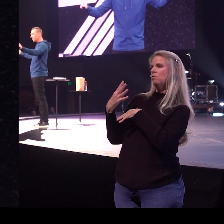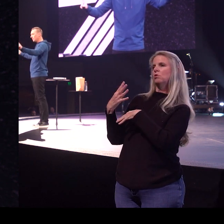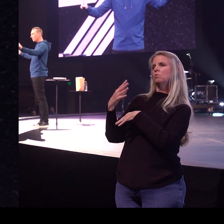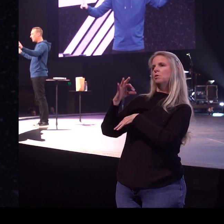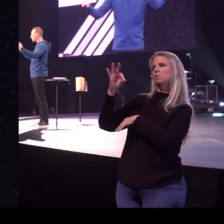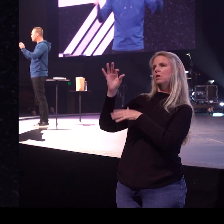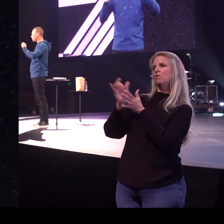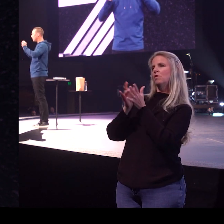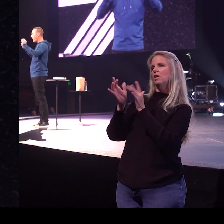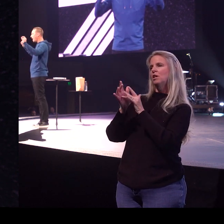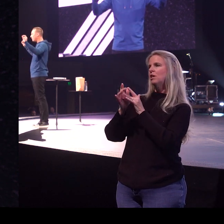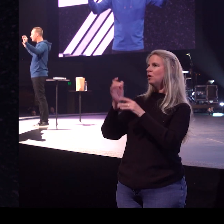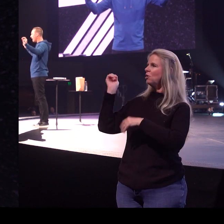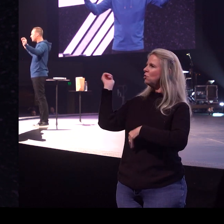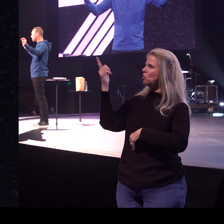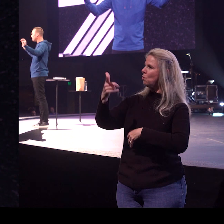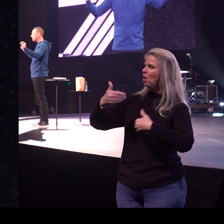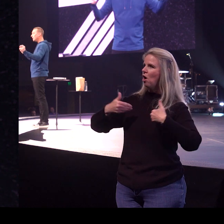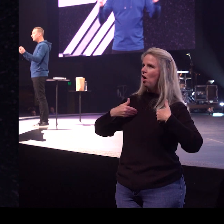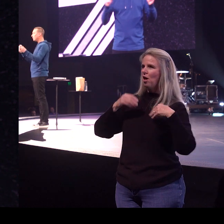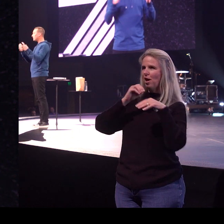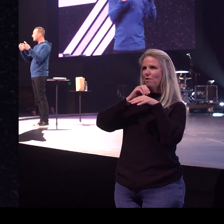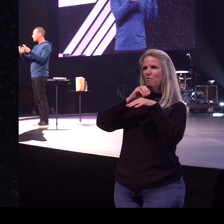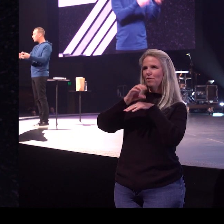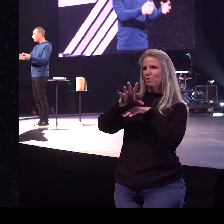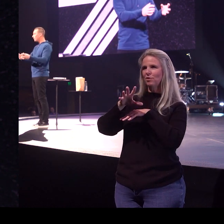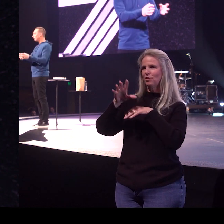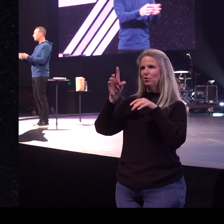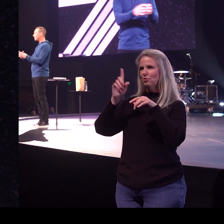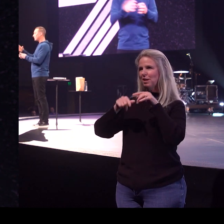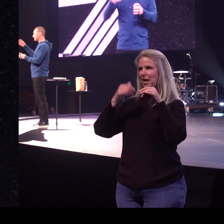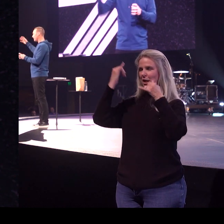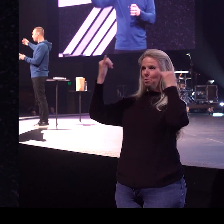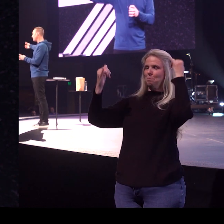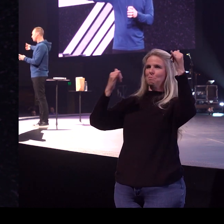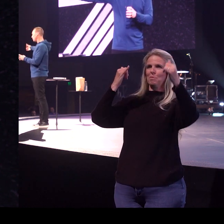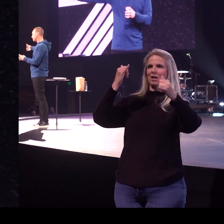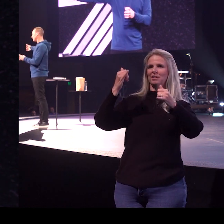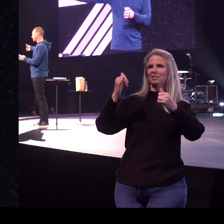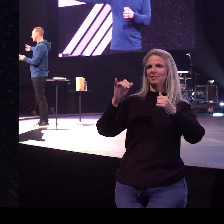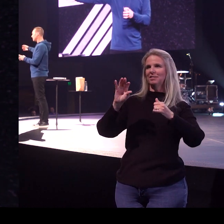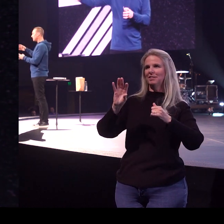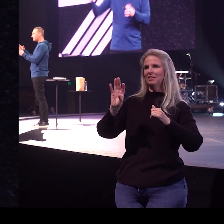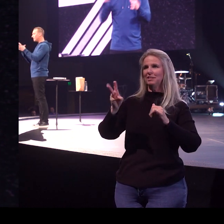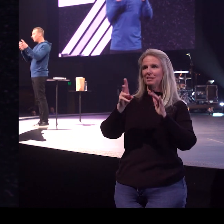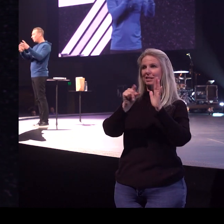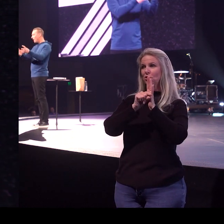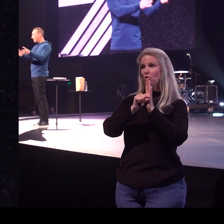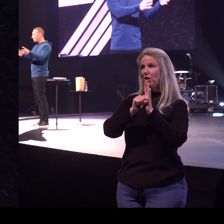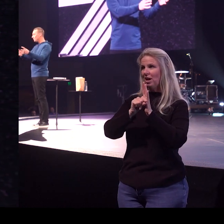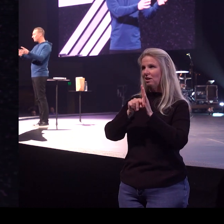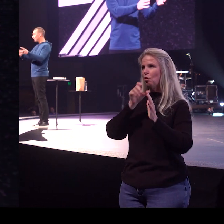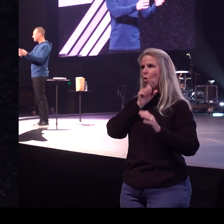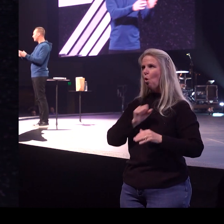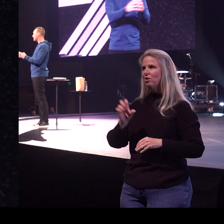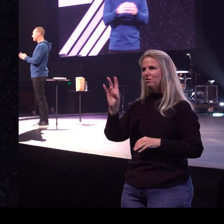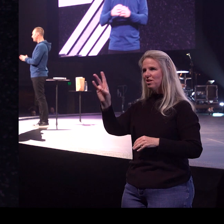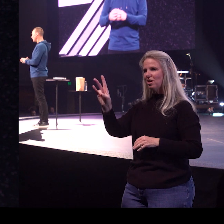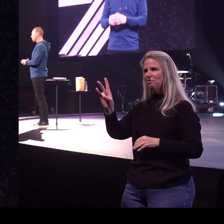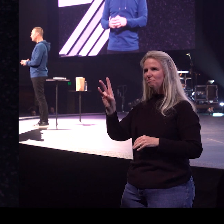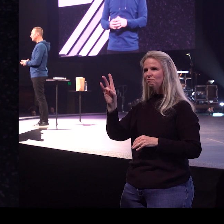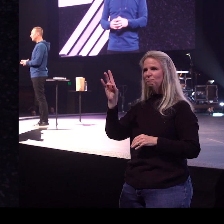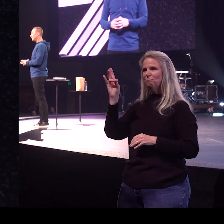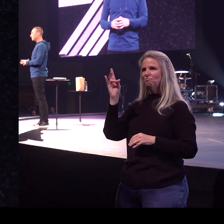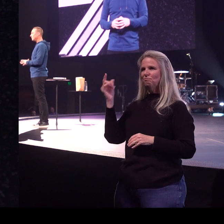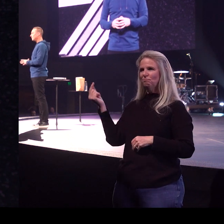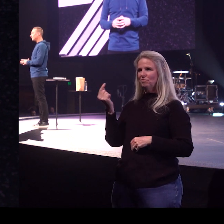influence beyond what you could ever imagine, from the sixth grader to the 70-year-old, to the single mom to the